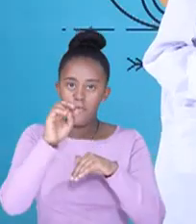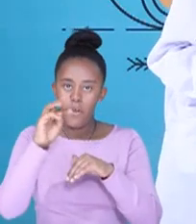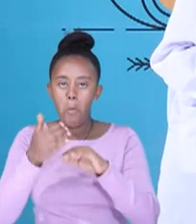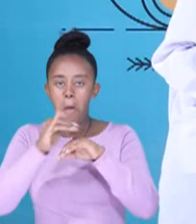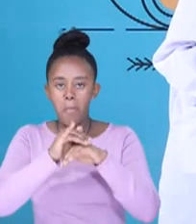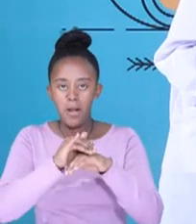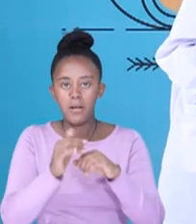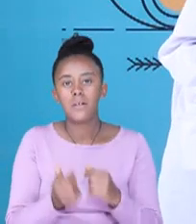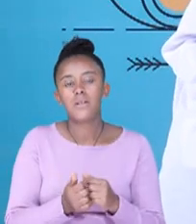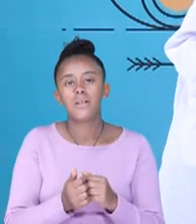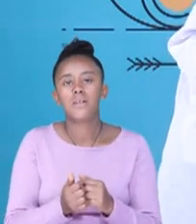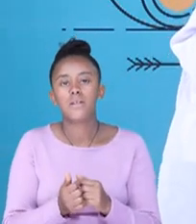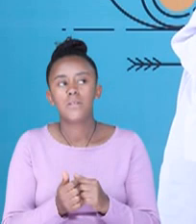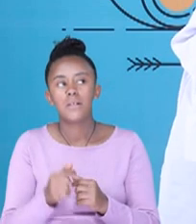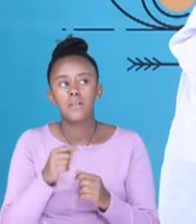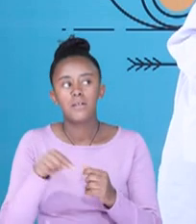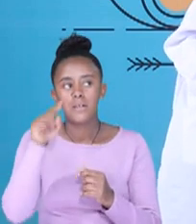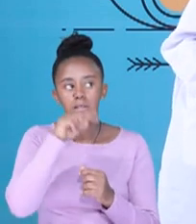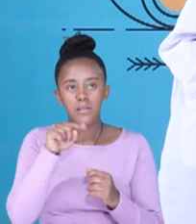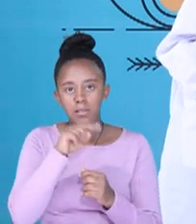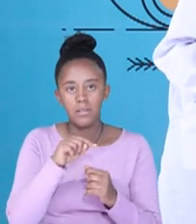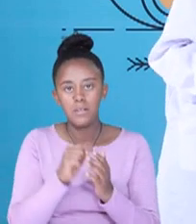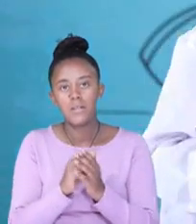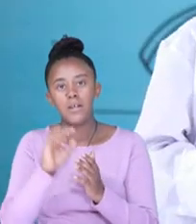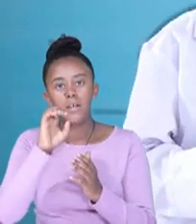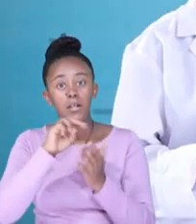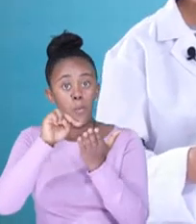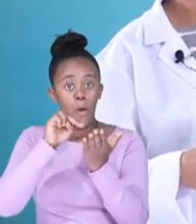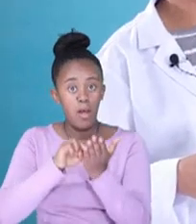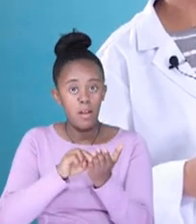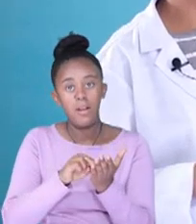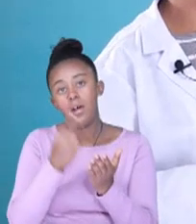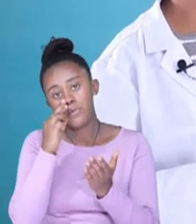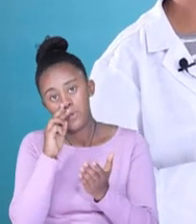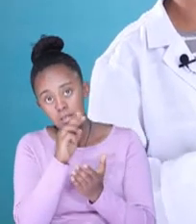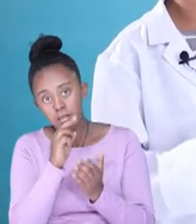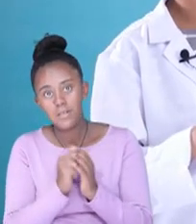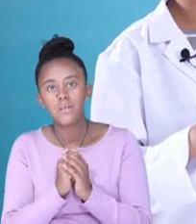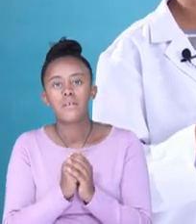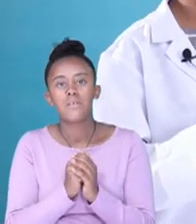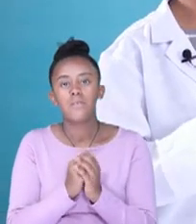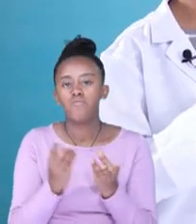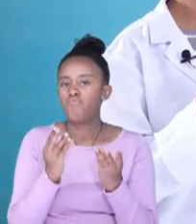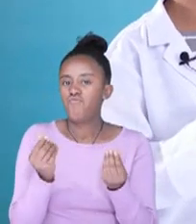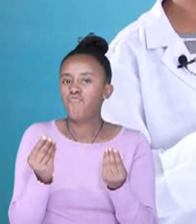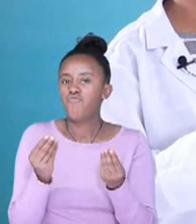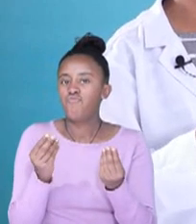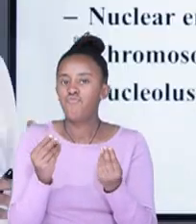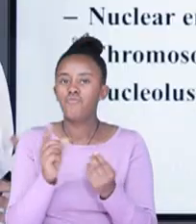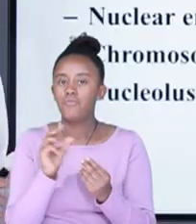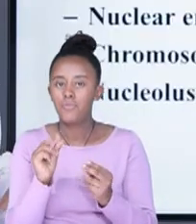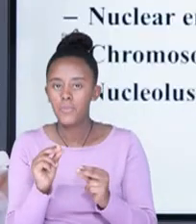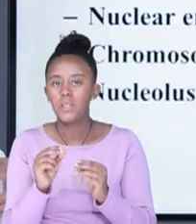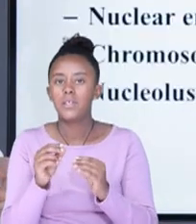membrane. This one is the nuclear membrane, and the nuclear membrane, as you see, is not smooth. It is